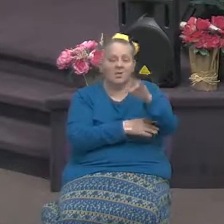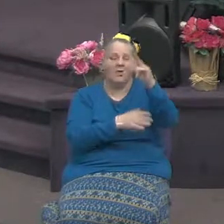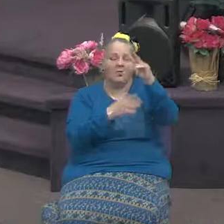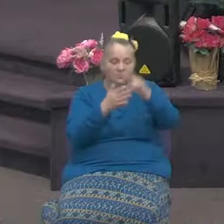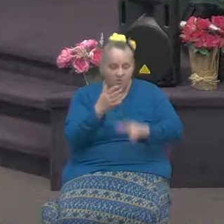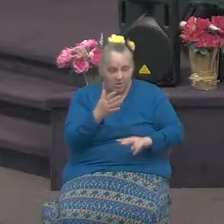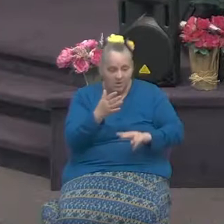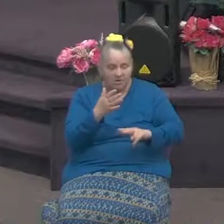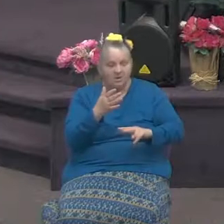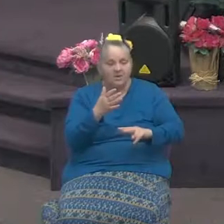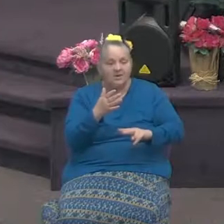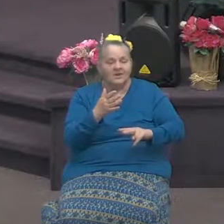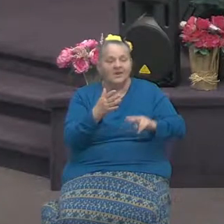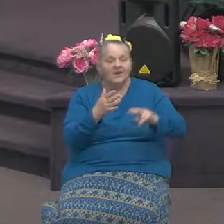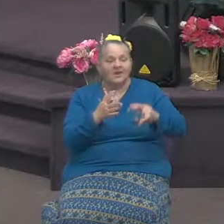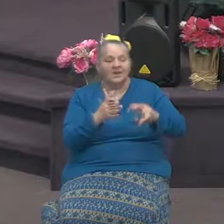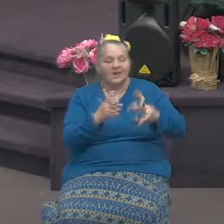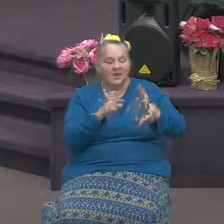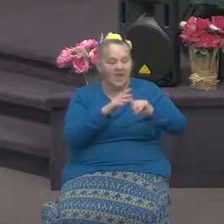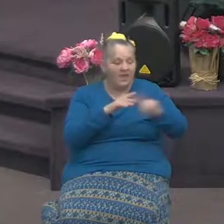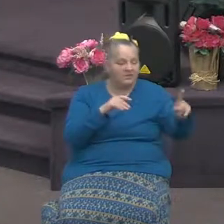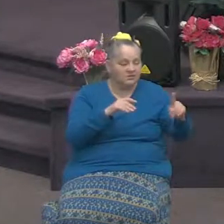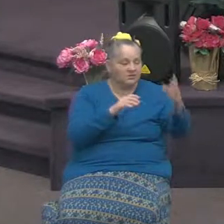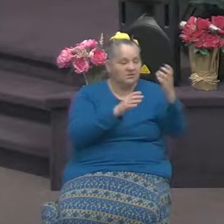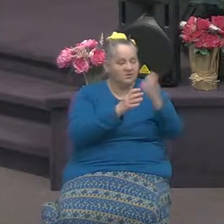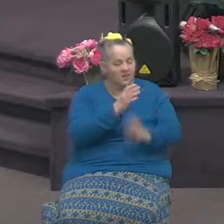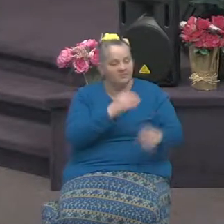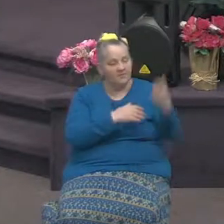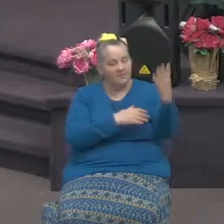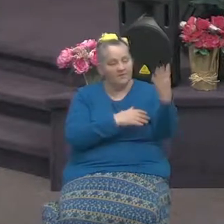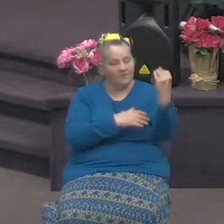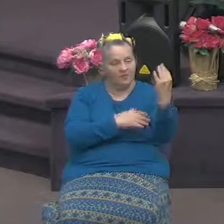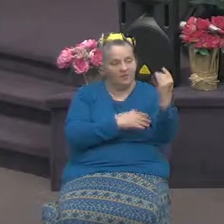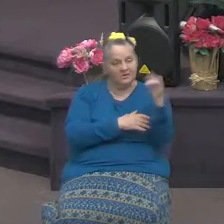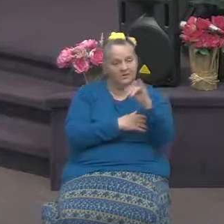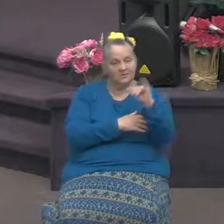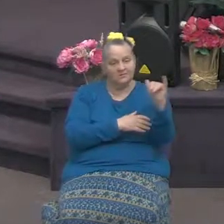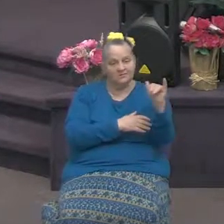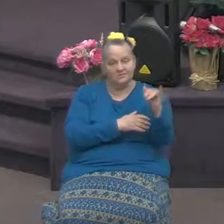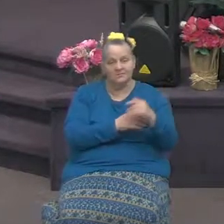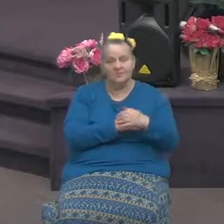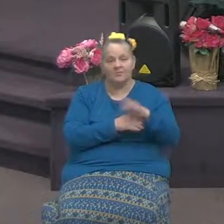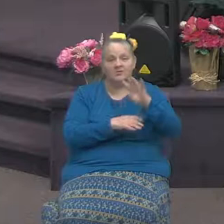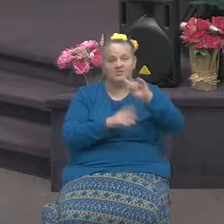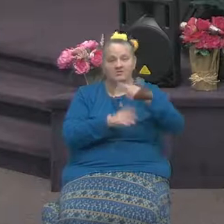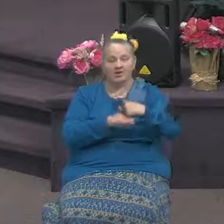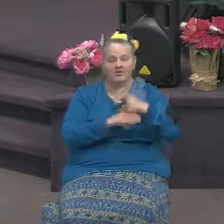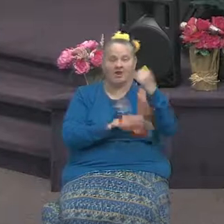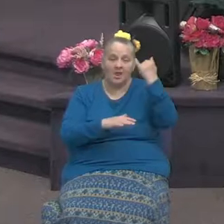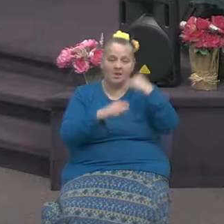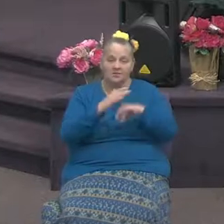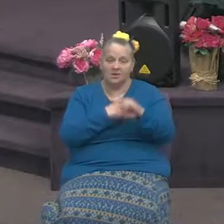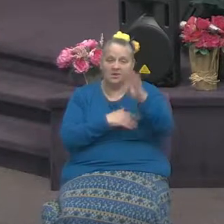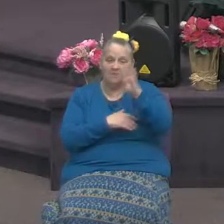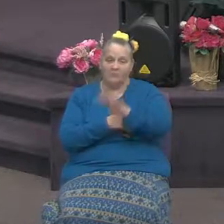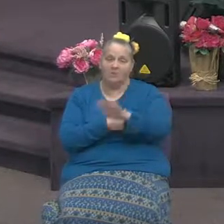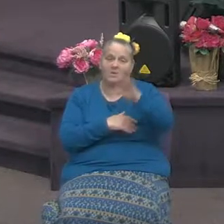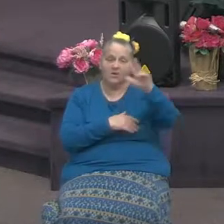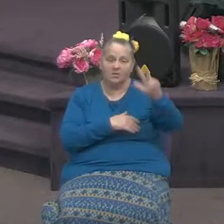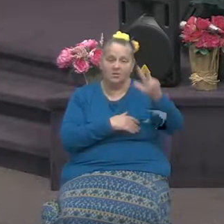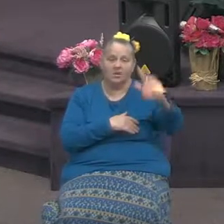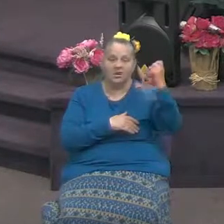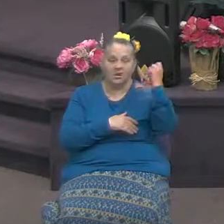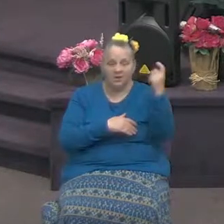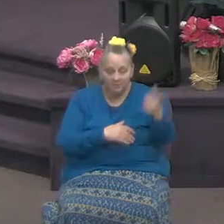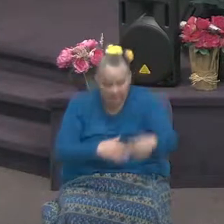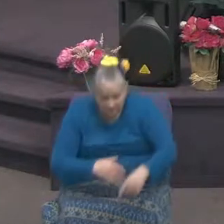be reading in Exodus chapter 14, so you can also thumbnail that one as well. But we're going to start in Isaiah